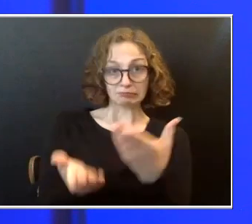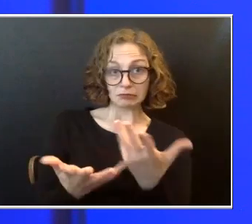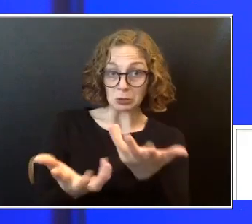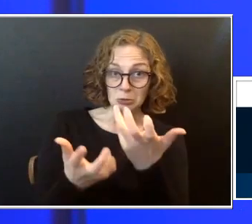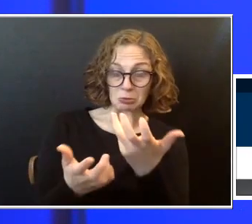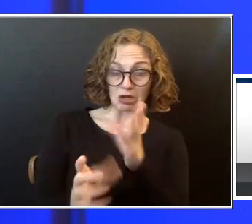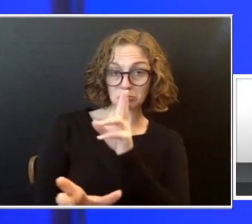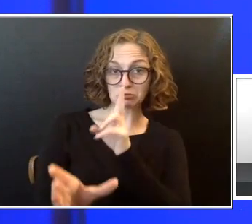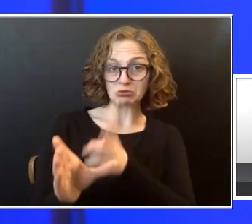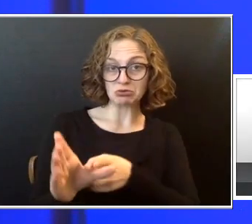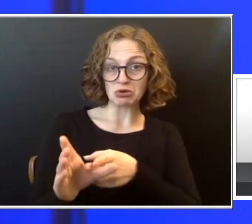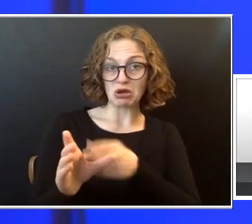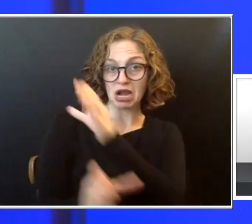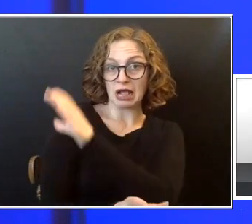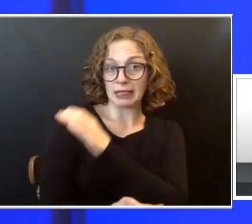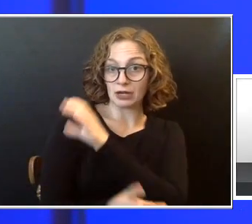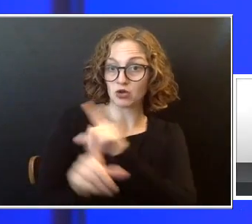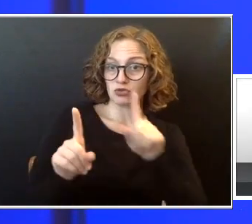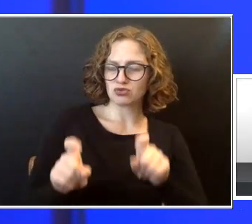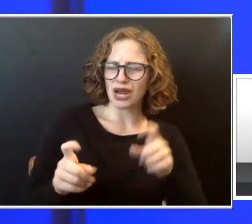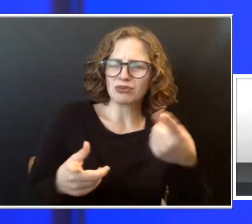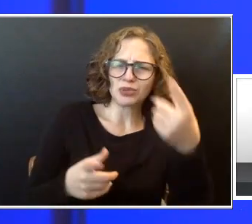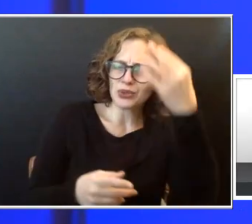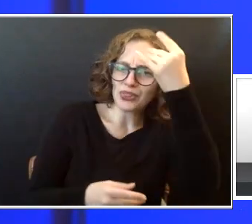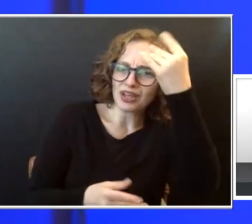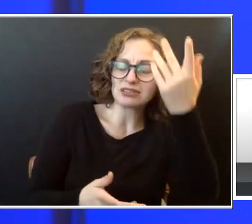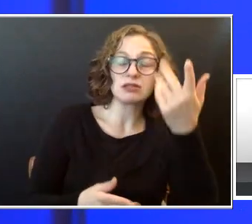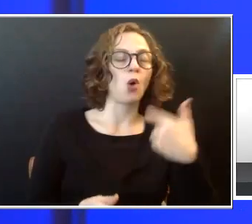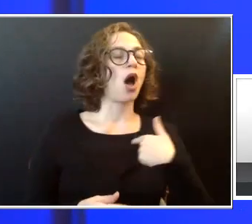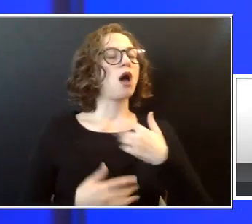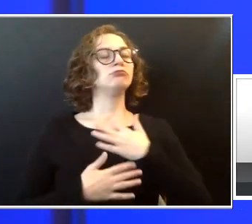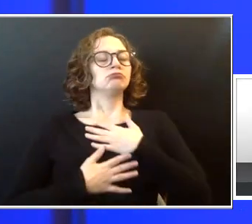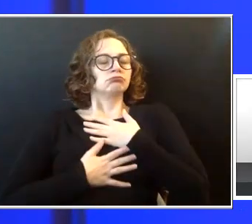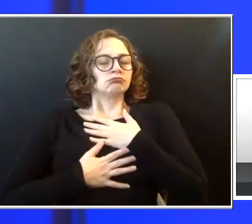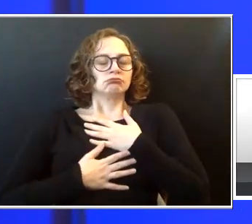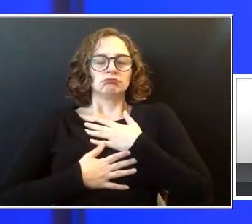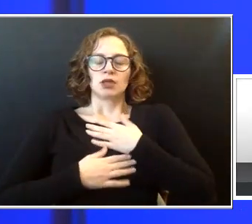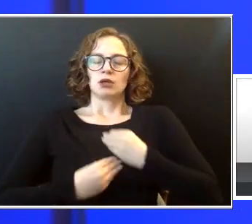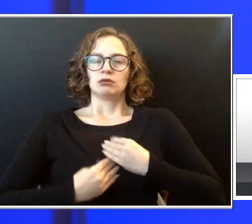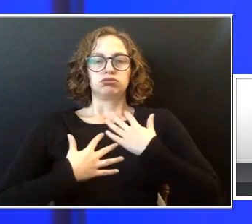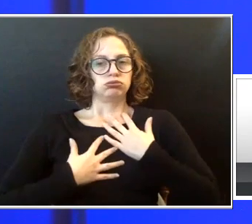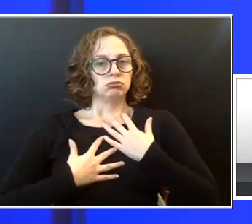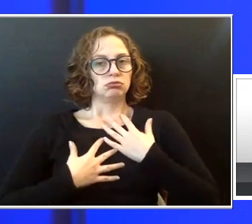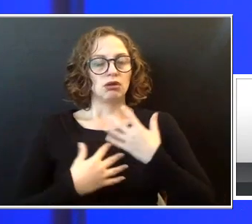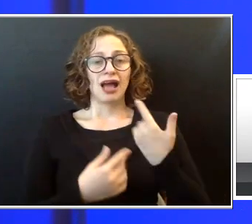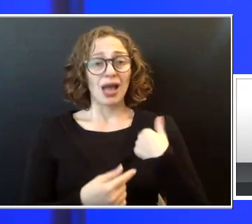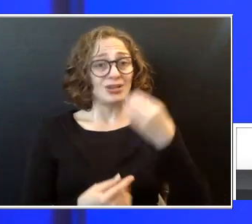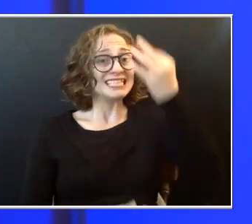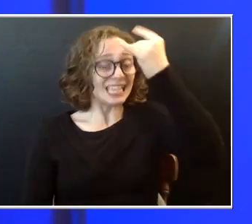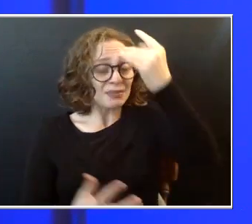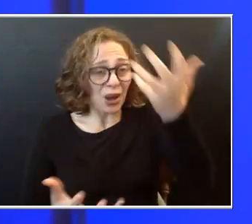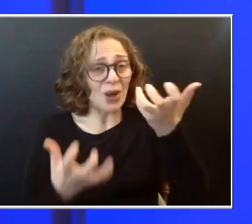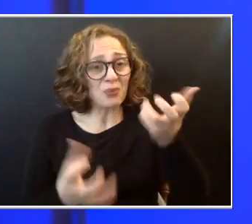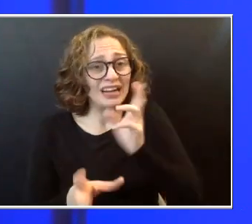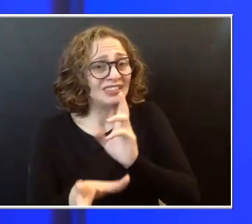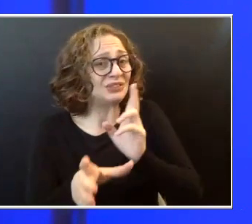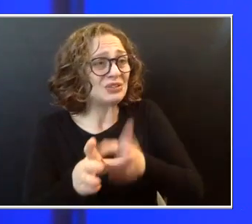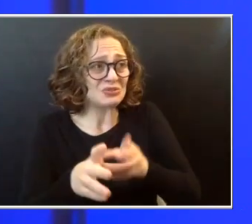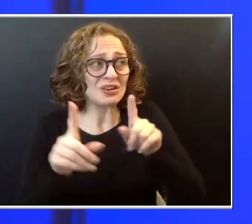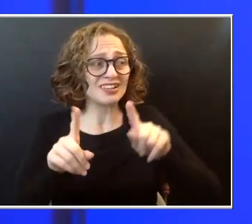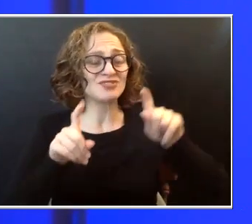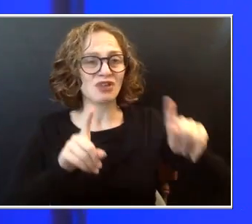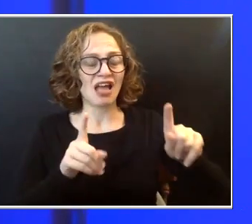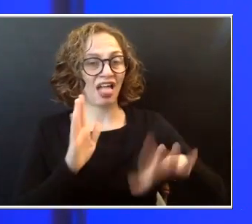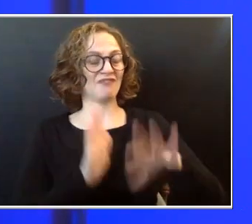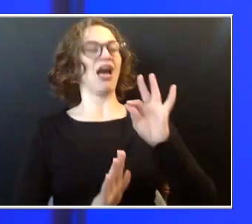about looking for a trial, and there he was. It was right here in the backyard of where I lived. And